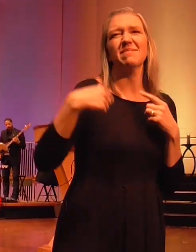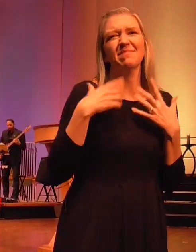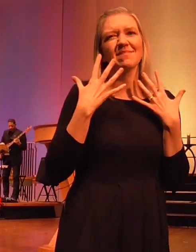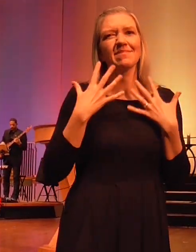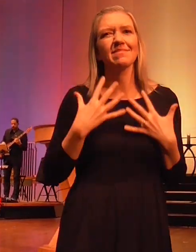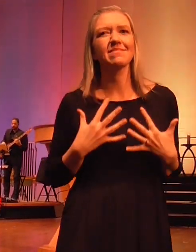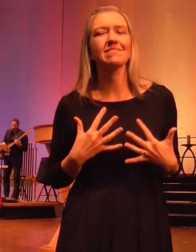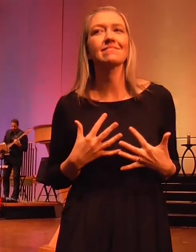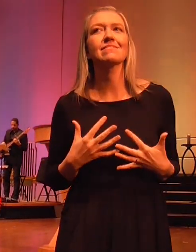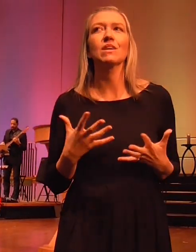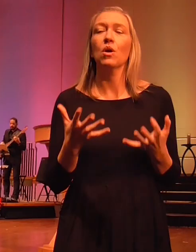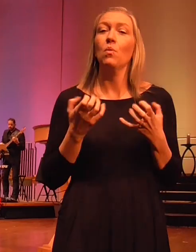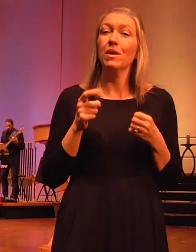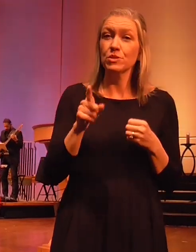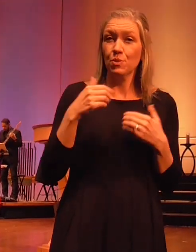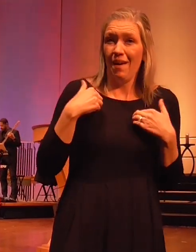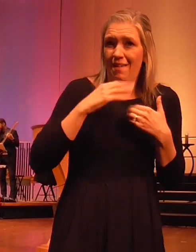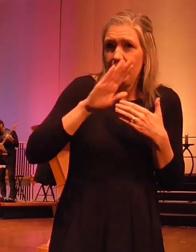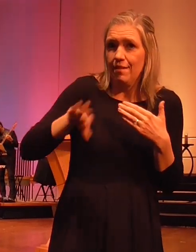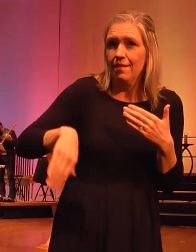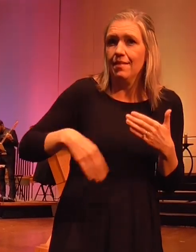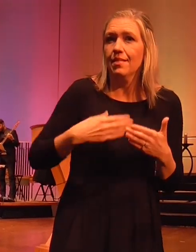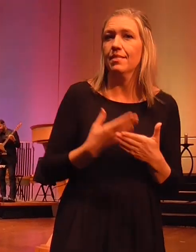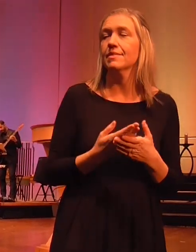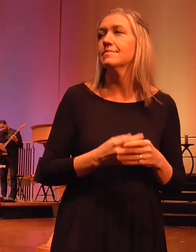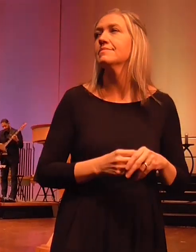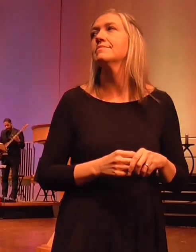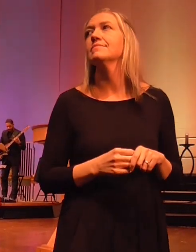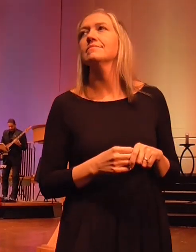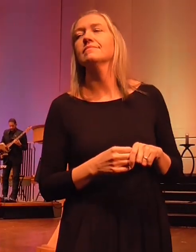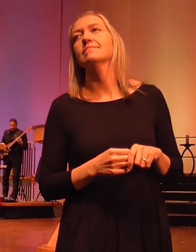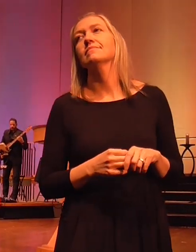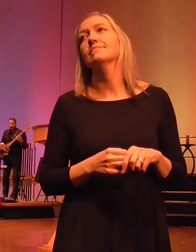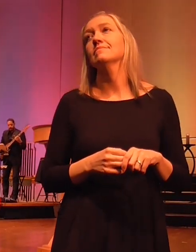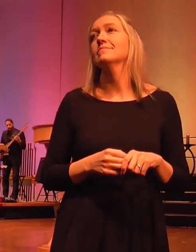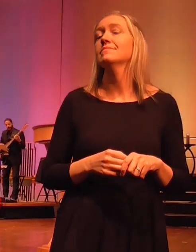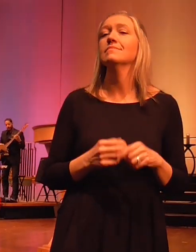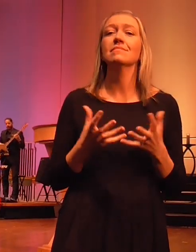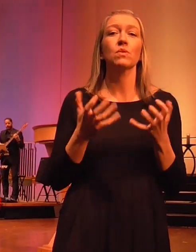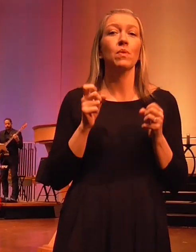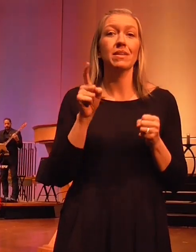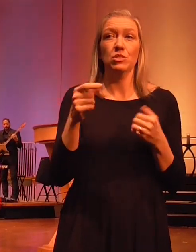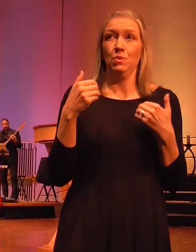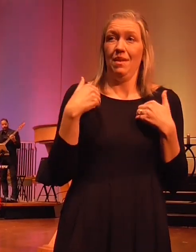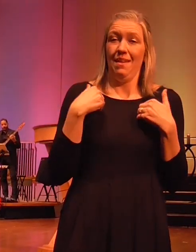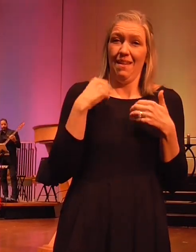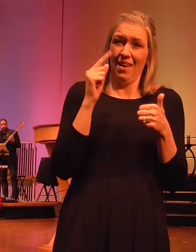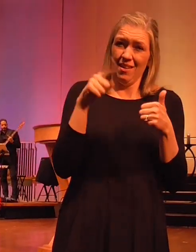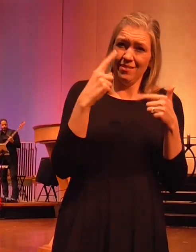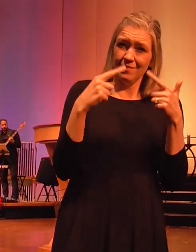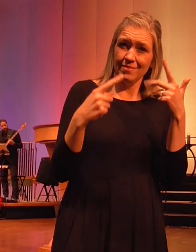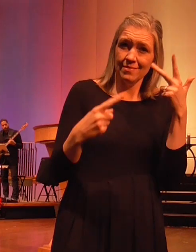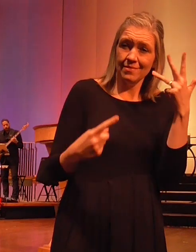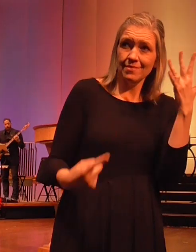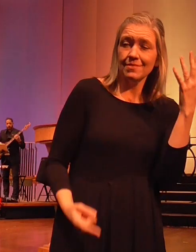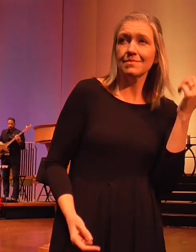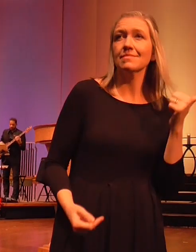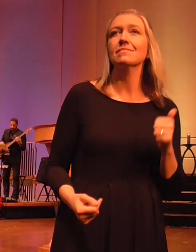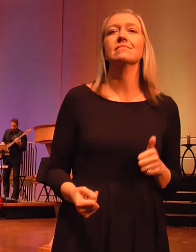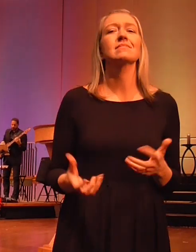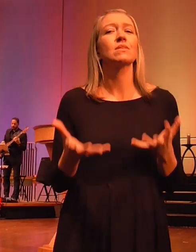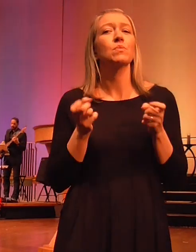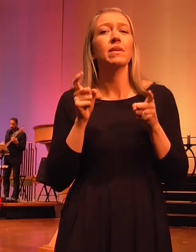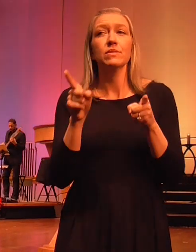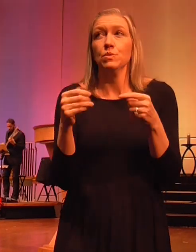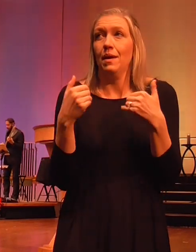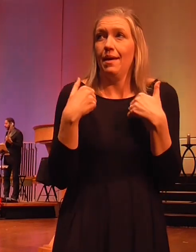you. I want you to have it all. I want you to have it all. I